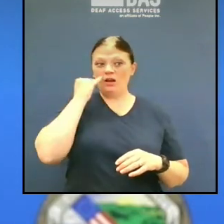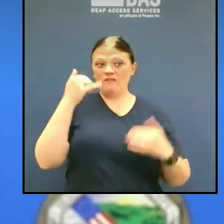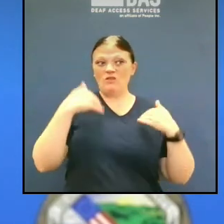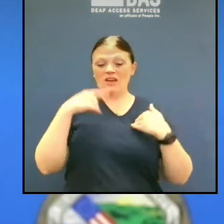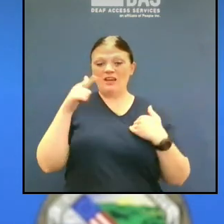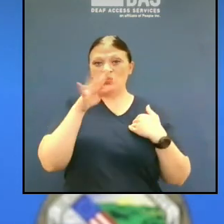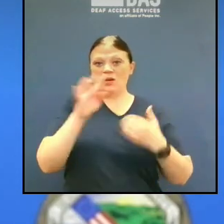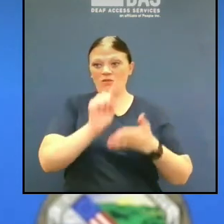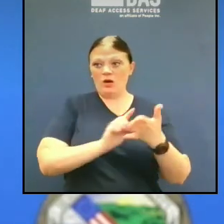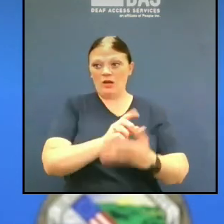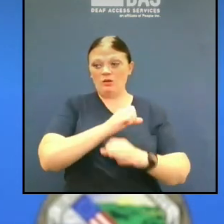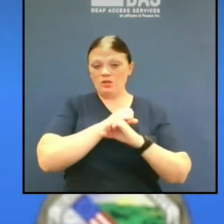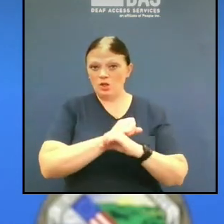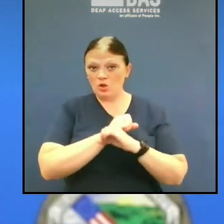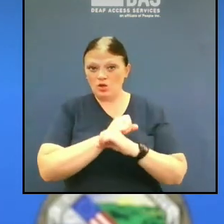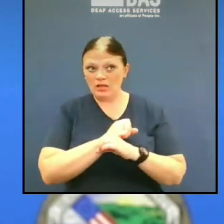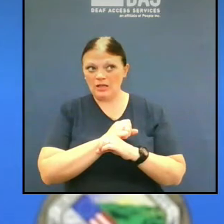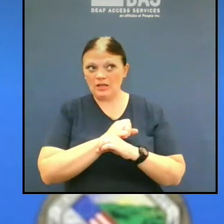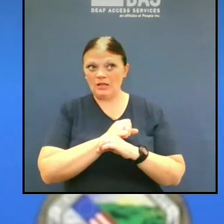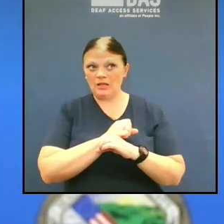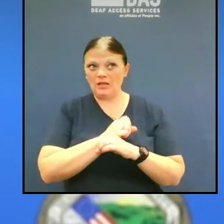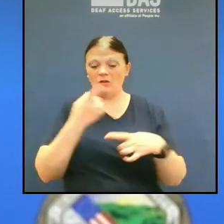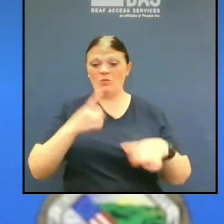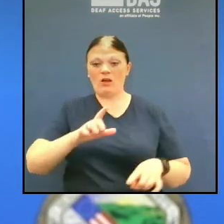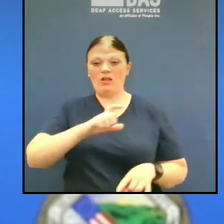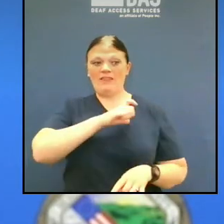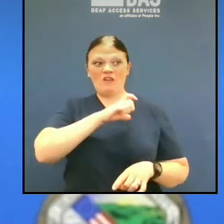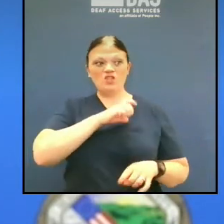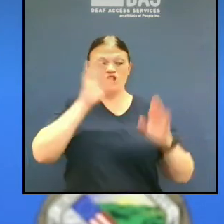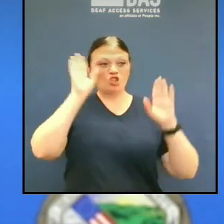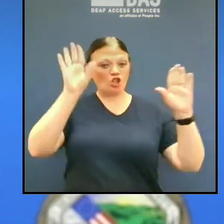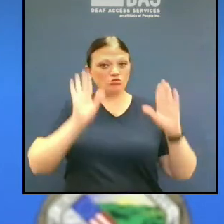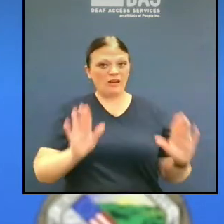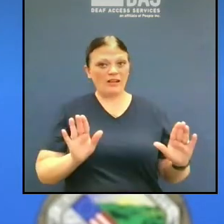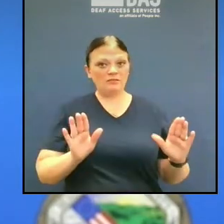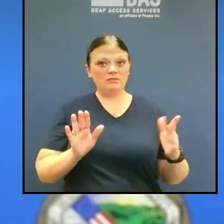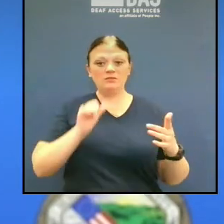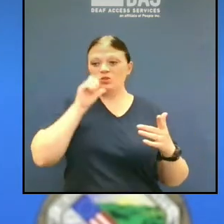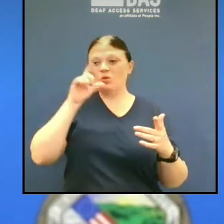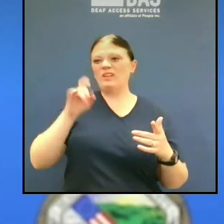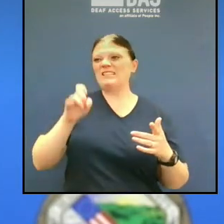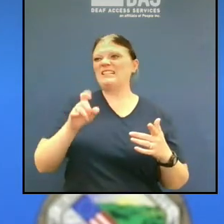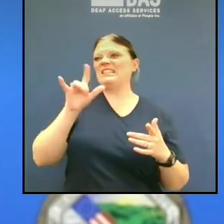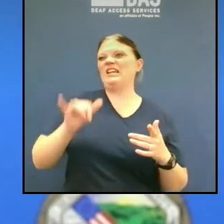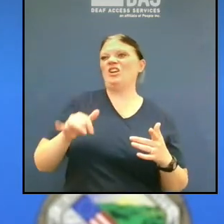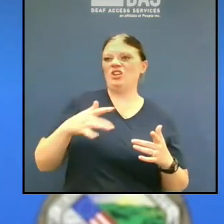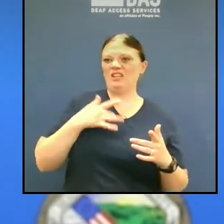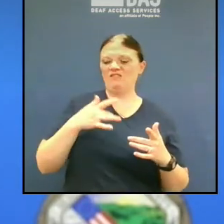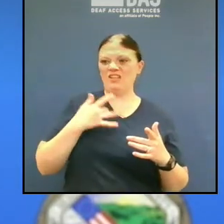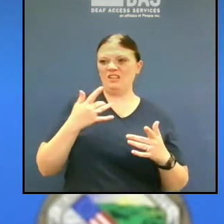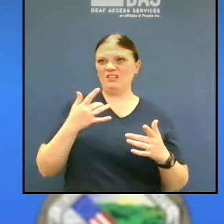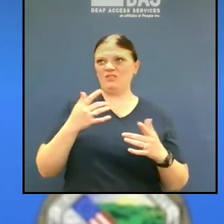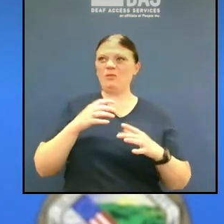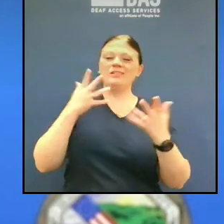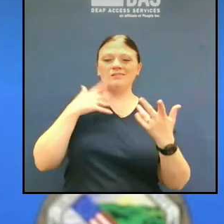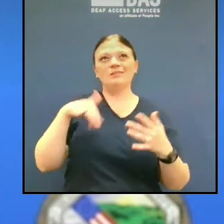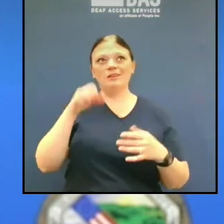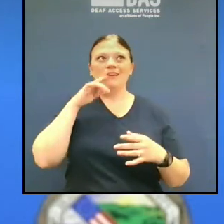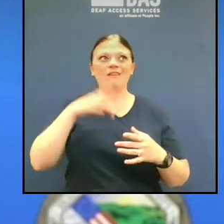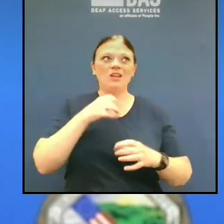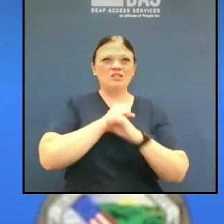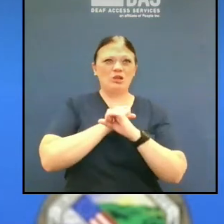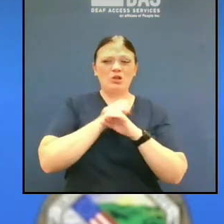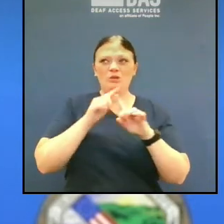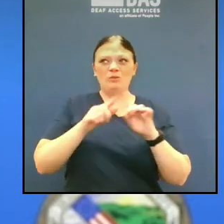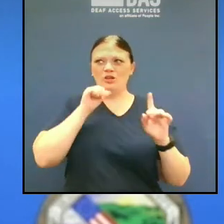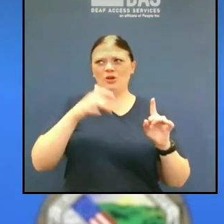had 24-hour security, while the officers are great, you don't necessarily feel, while you feel secure,